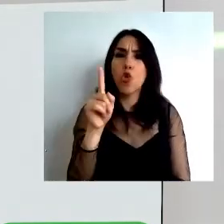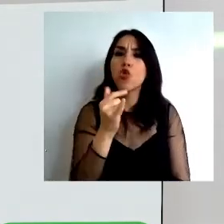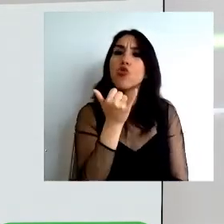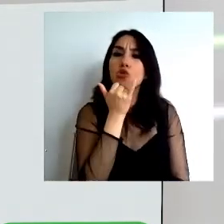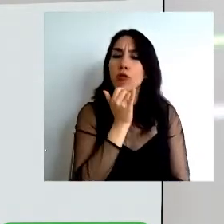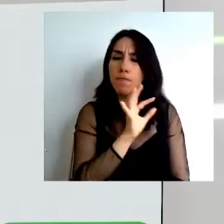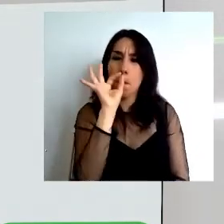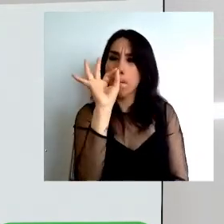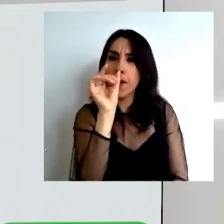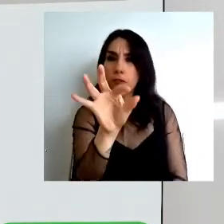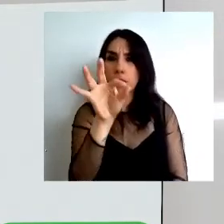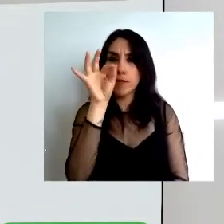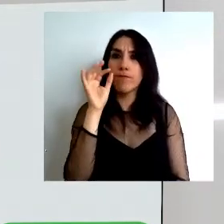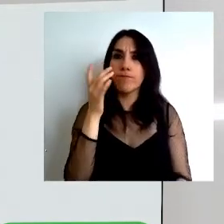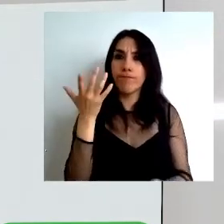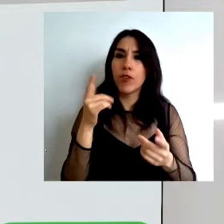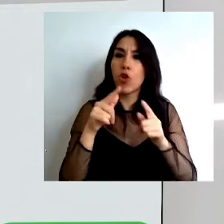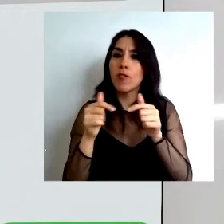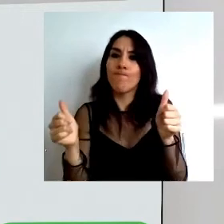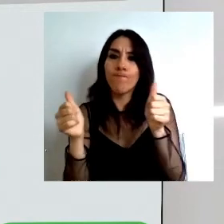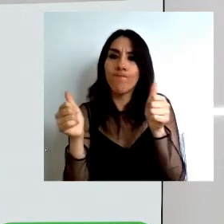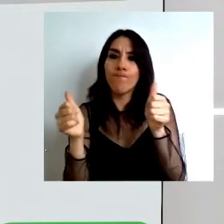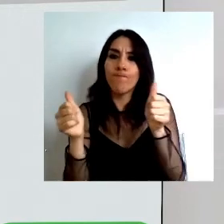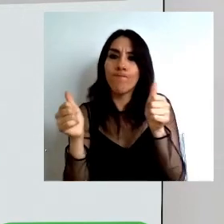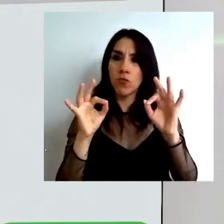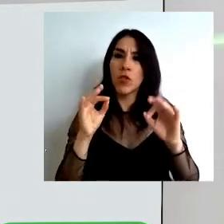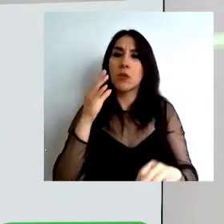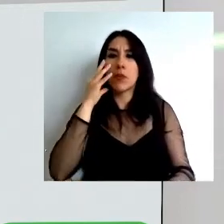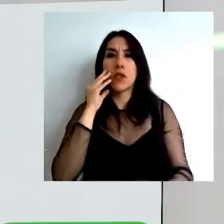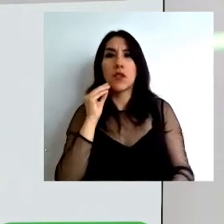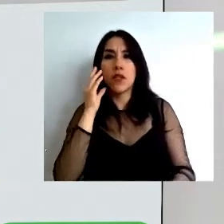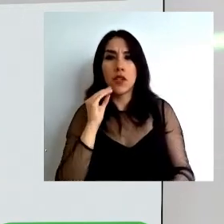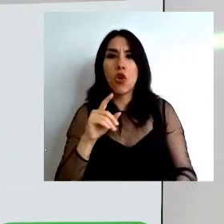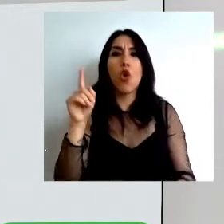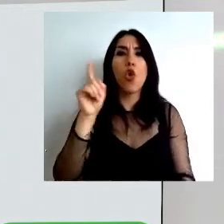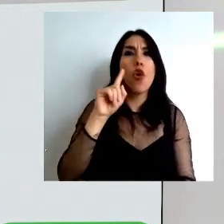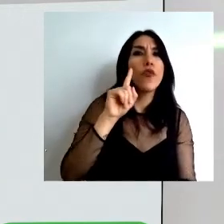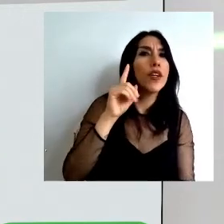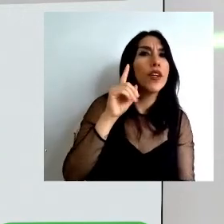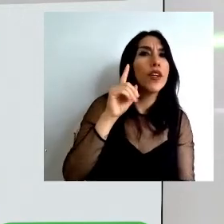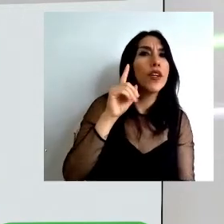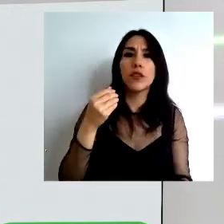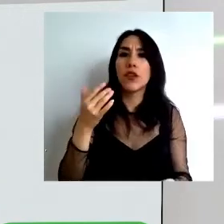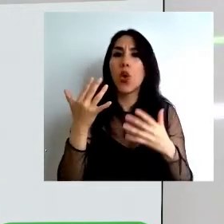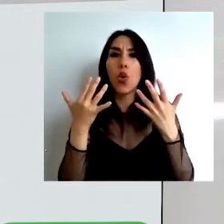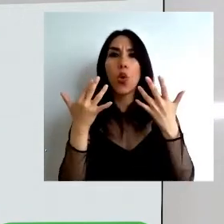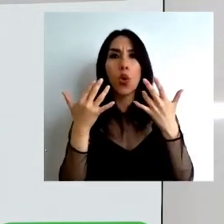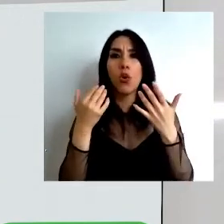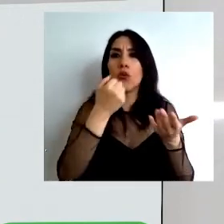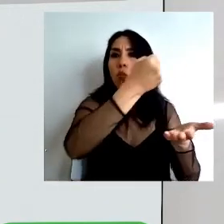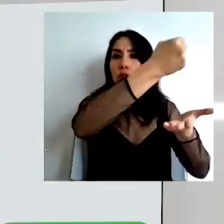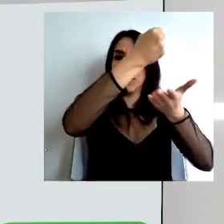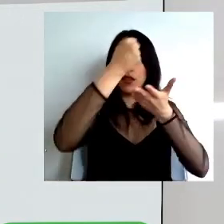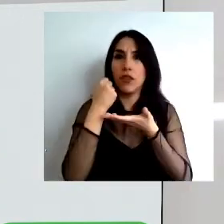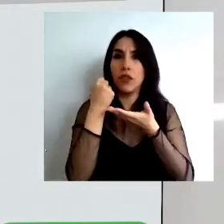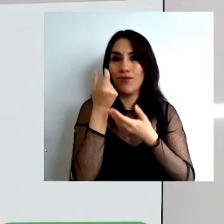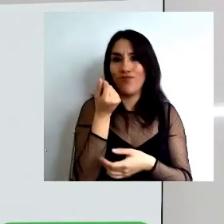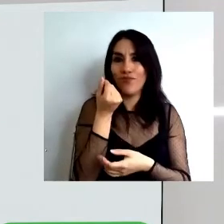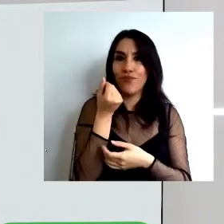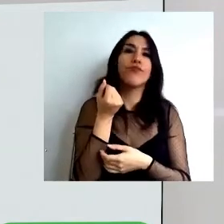should they be bringing. And then, of course, assess them based on these